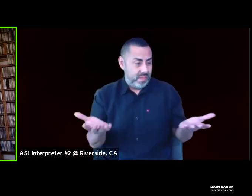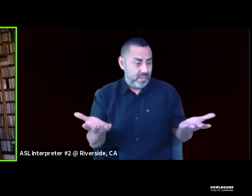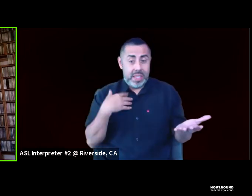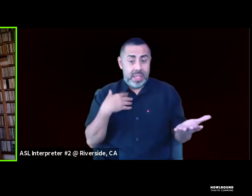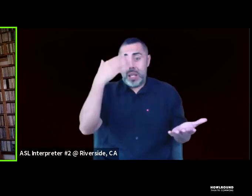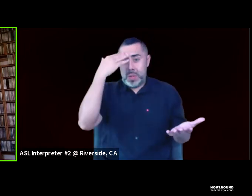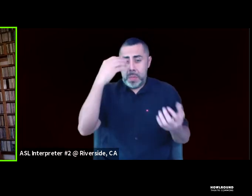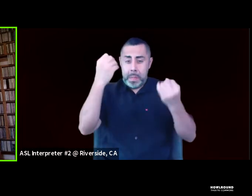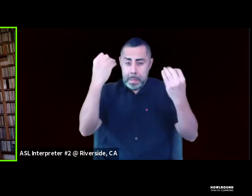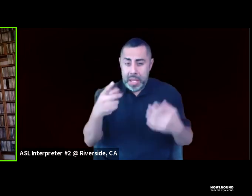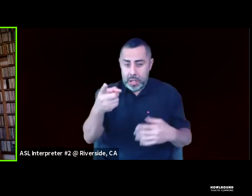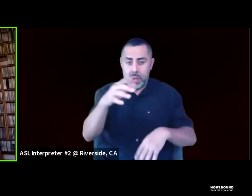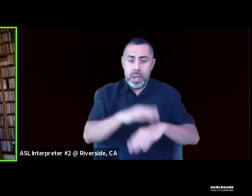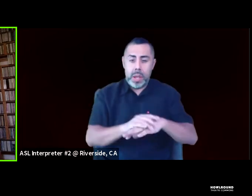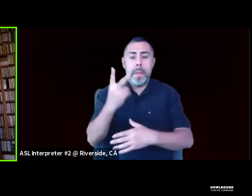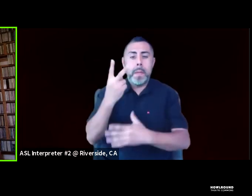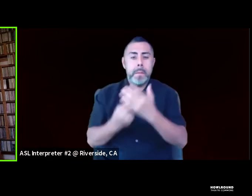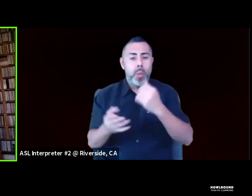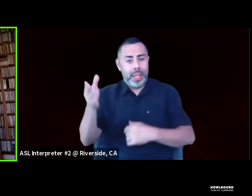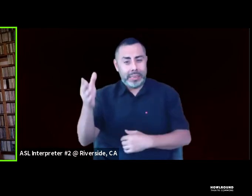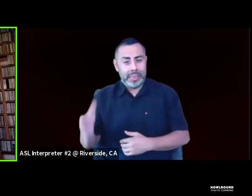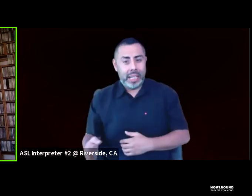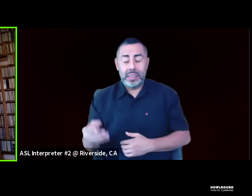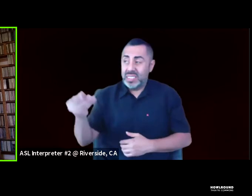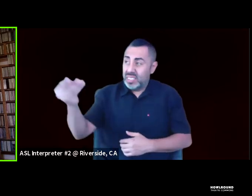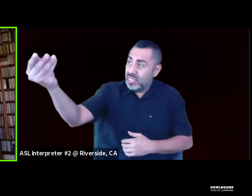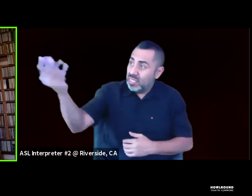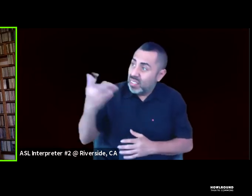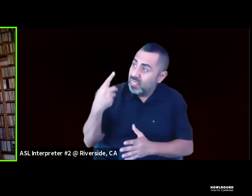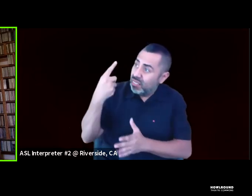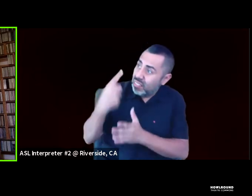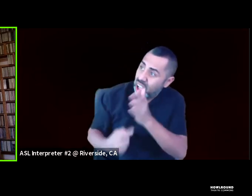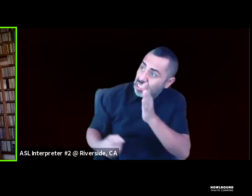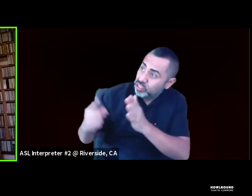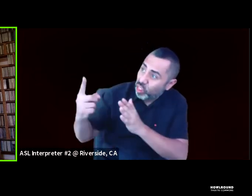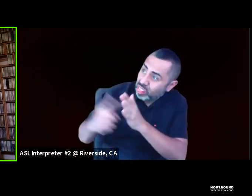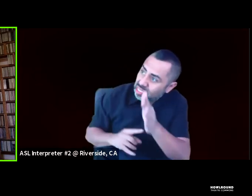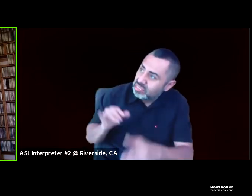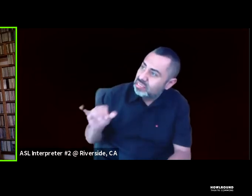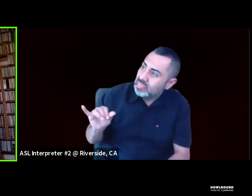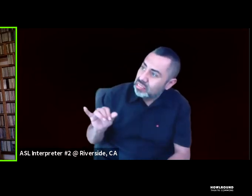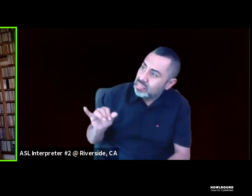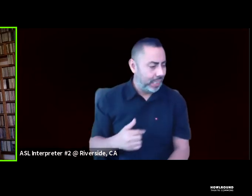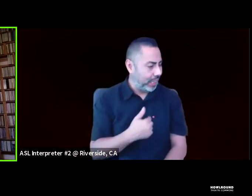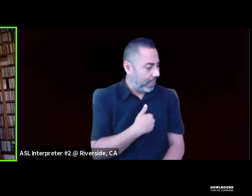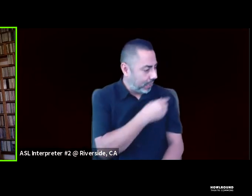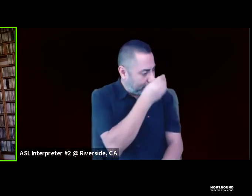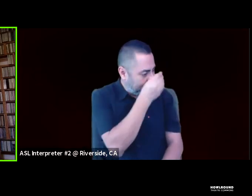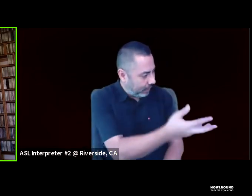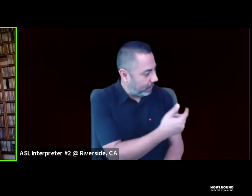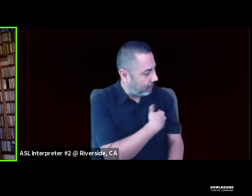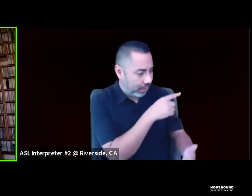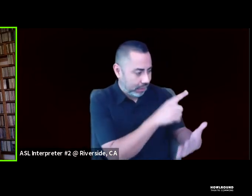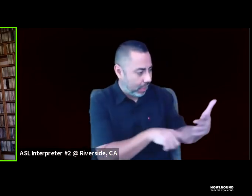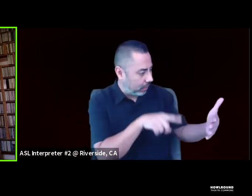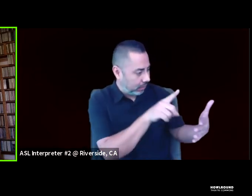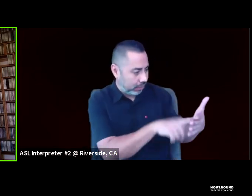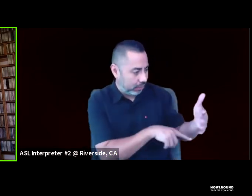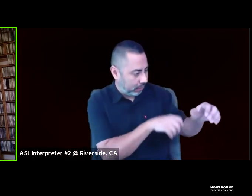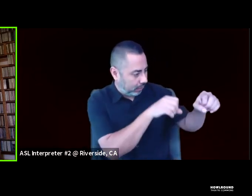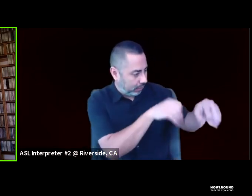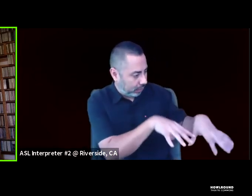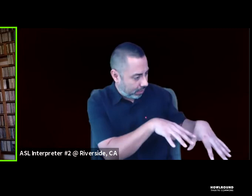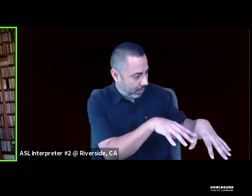having things canceled on you and having to cancel things yourself. Again, my advice is always